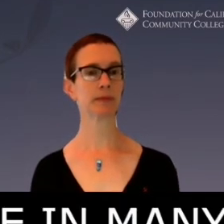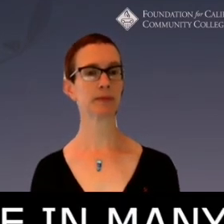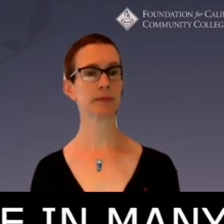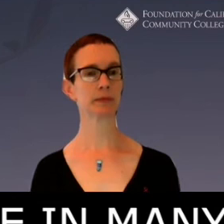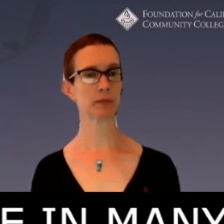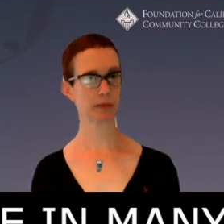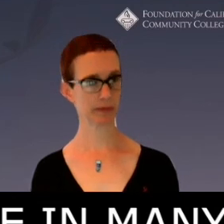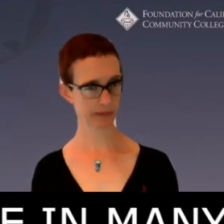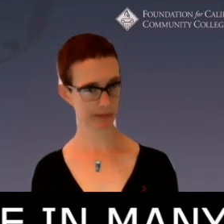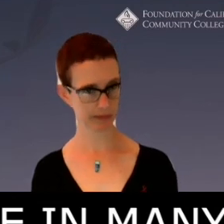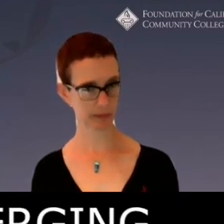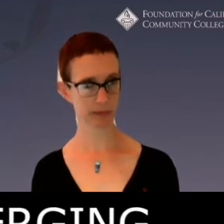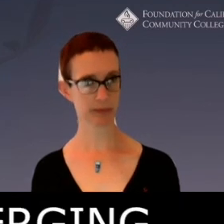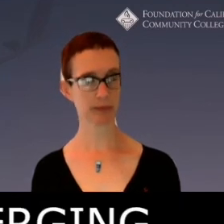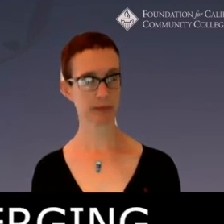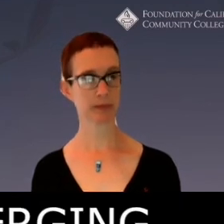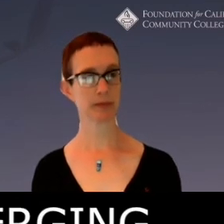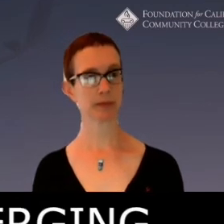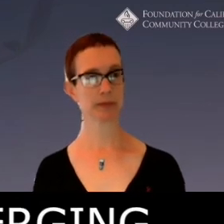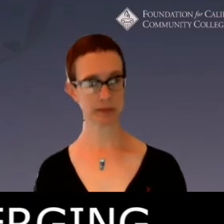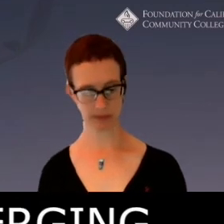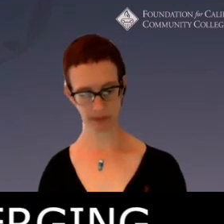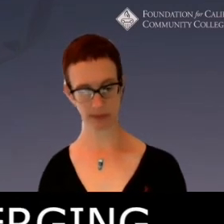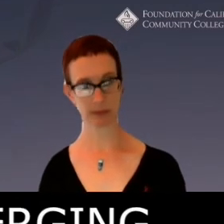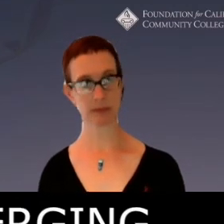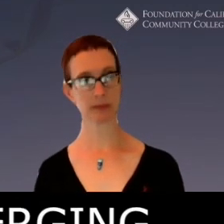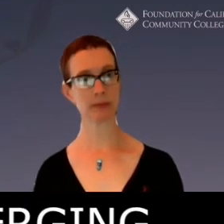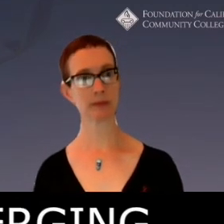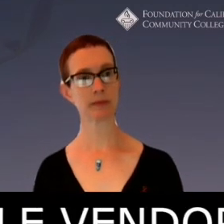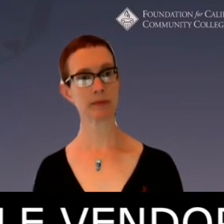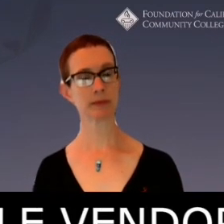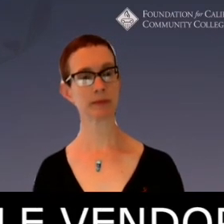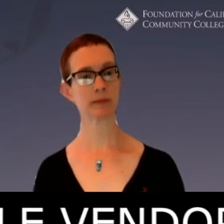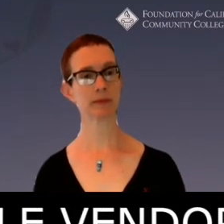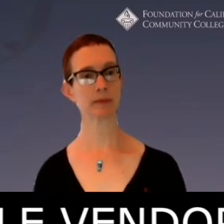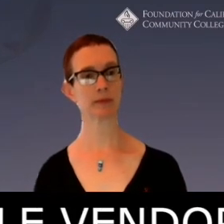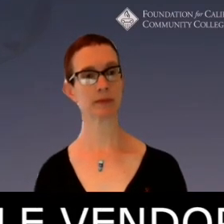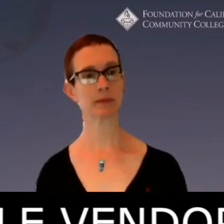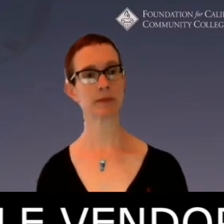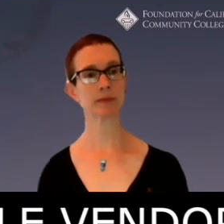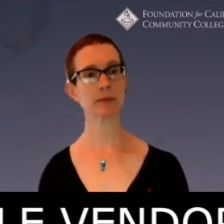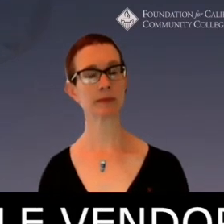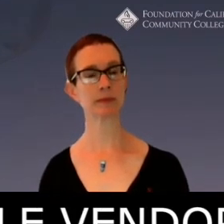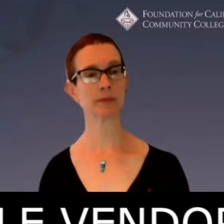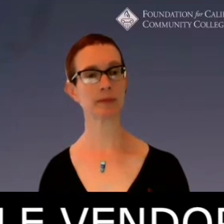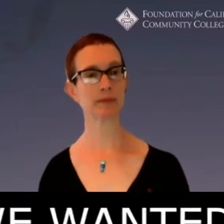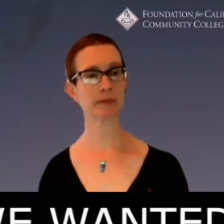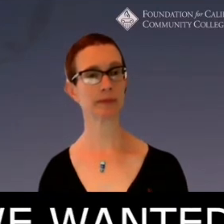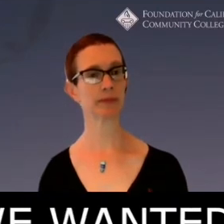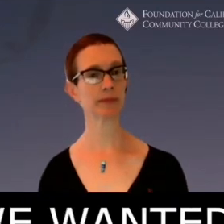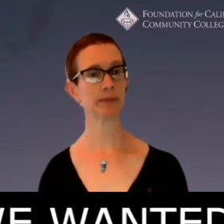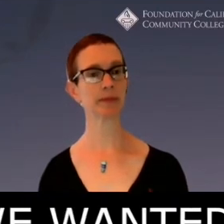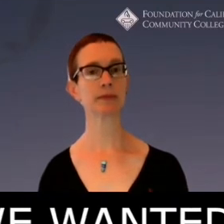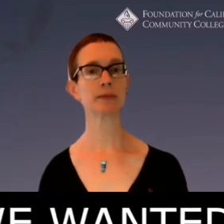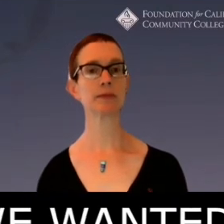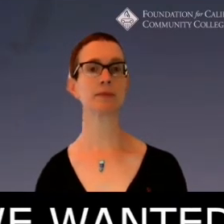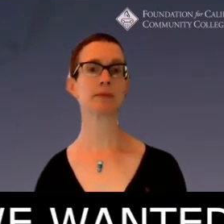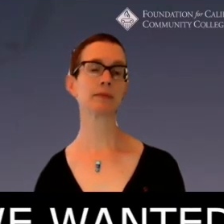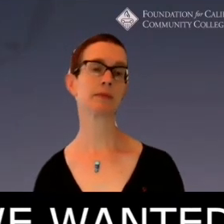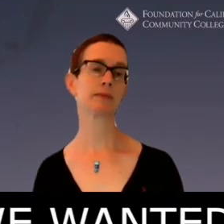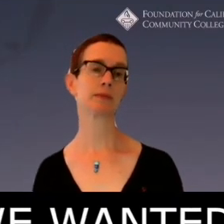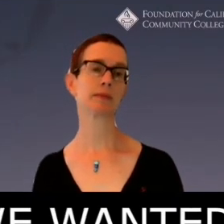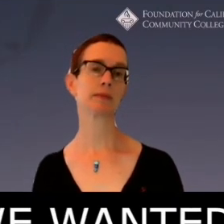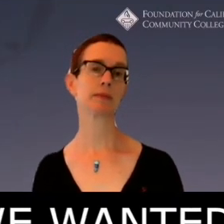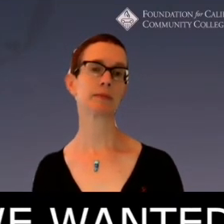nation, multiple vendors doing similar work. So we wanted to stay true to our equity focused decision,